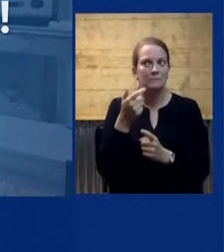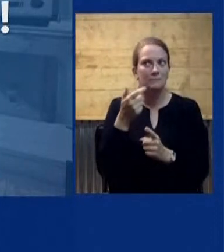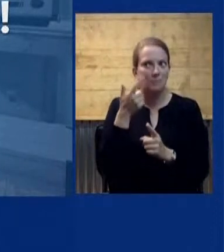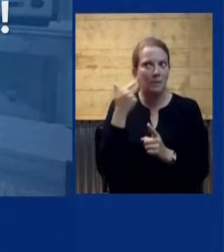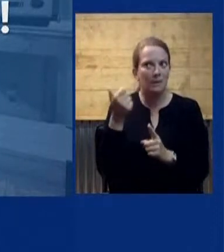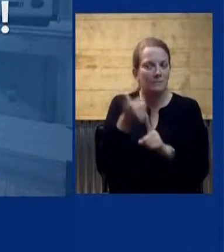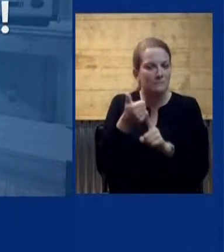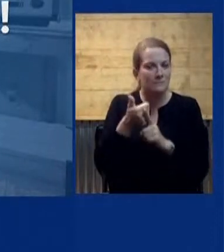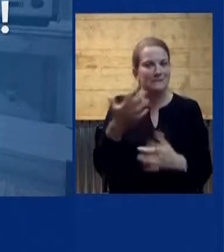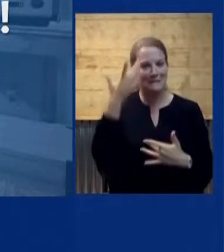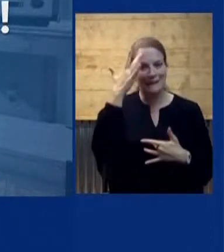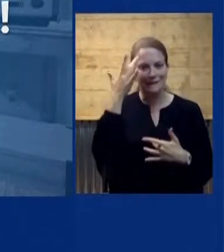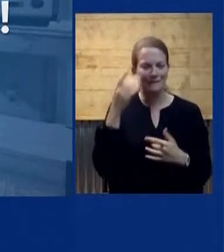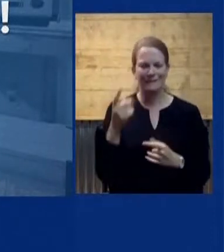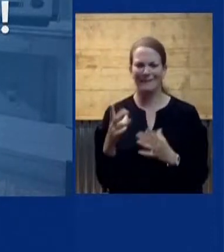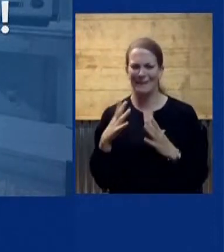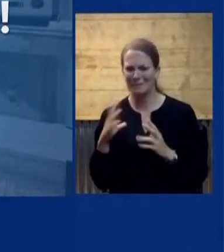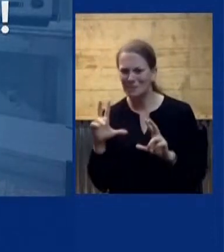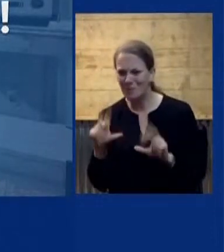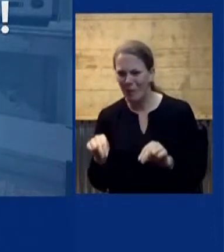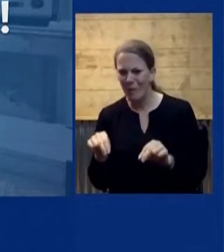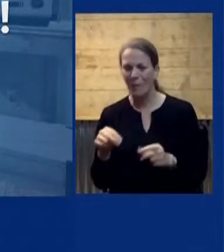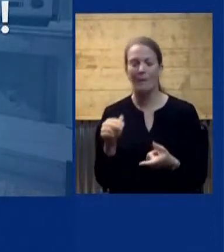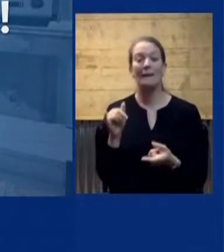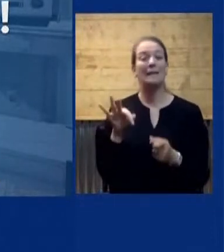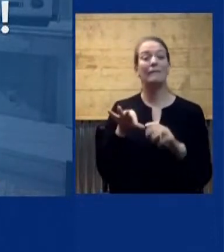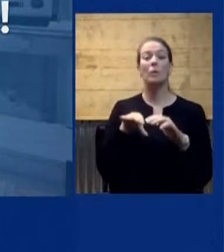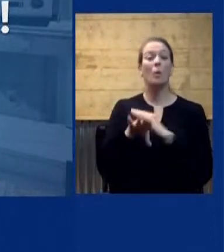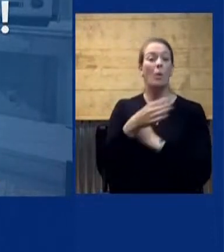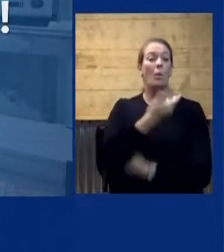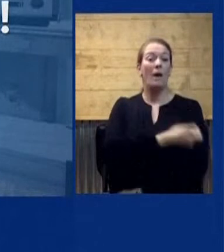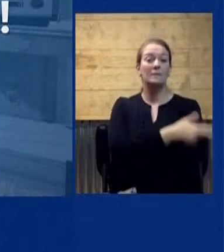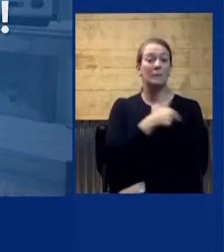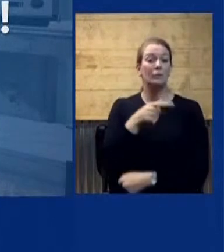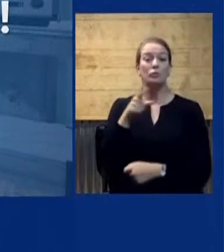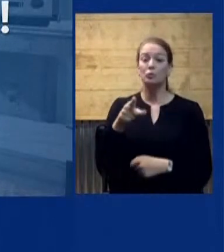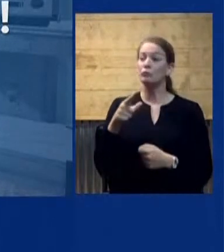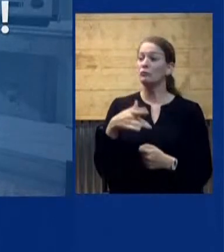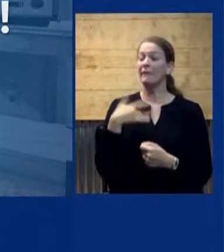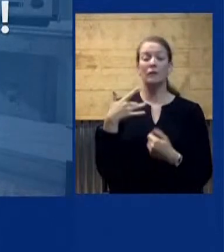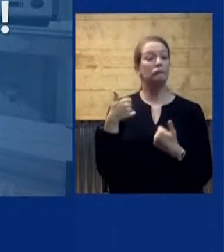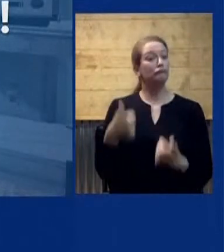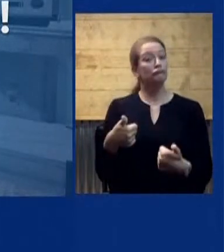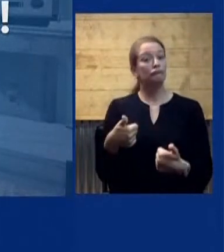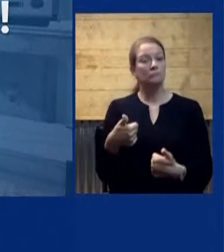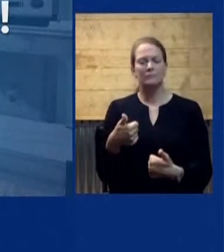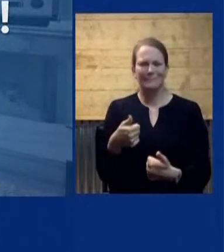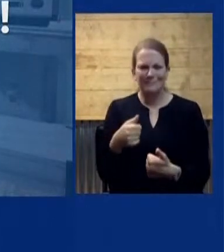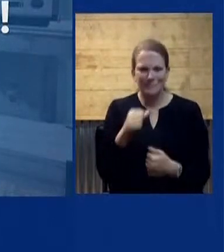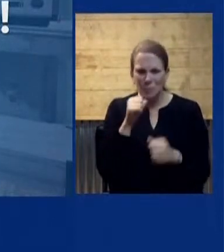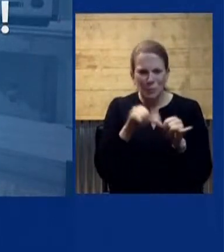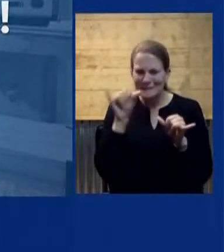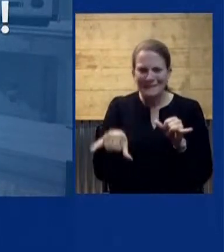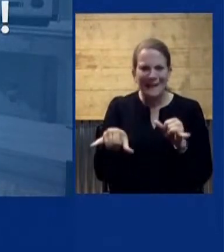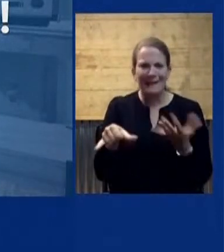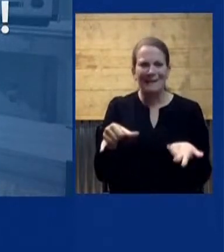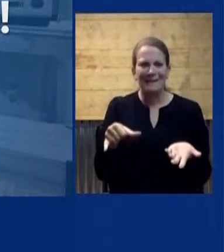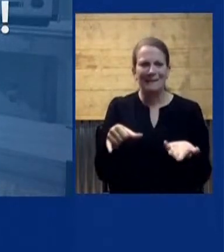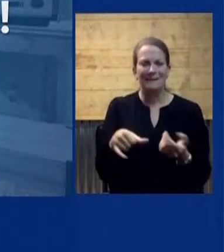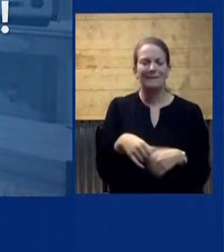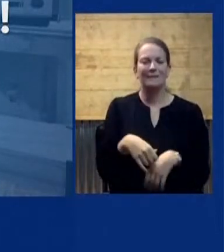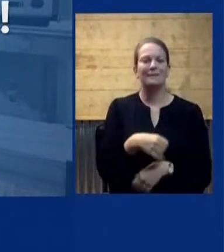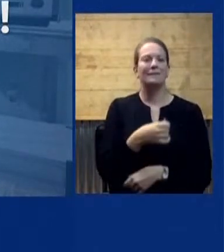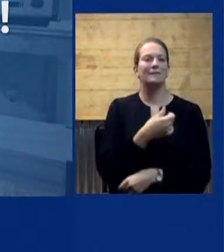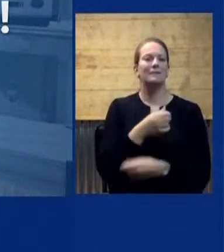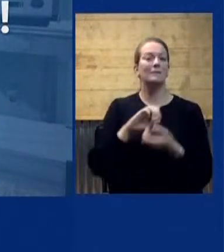vacation. Hospital won't keep you if you're well and you're just going there for a respite. The